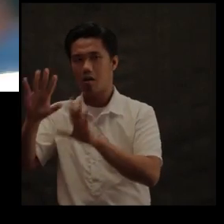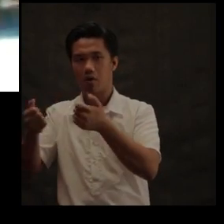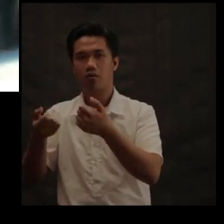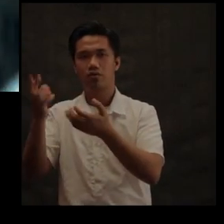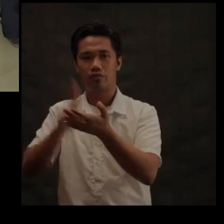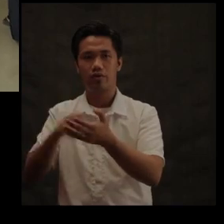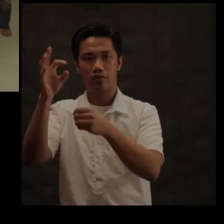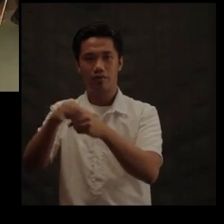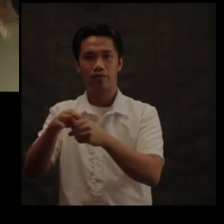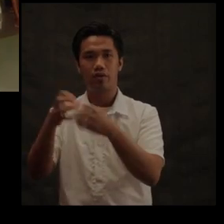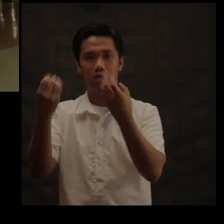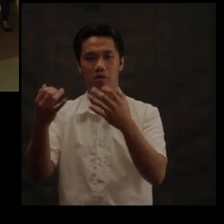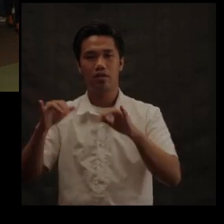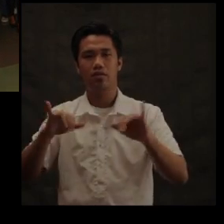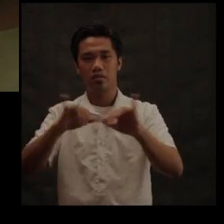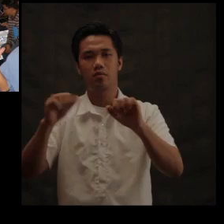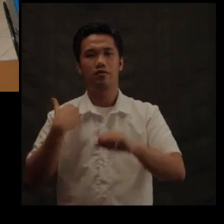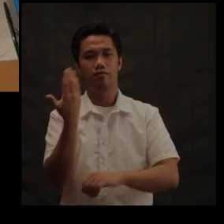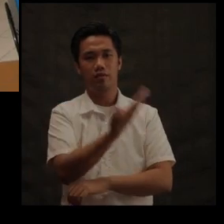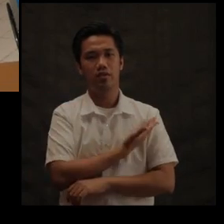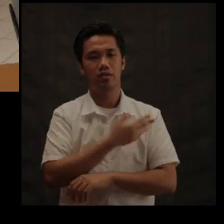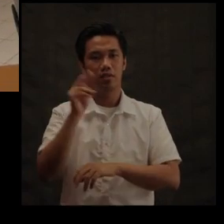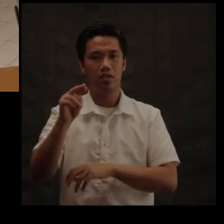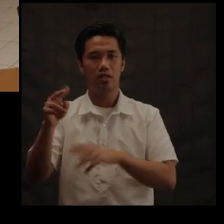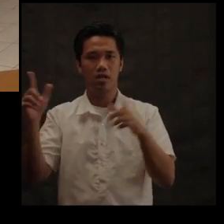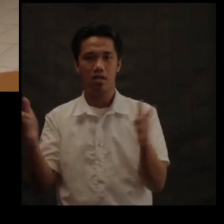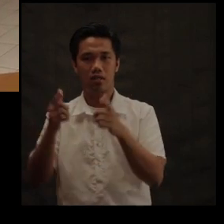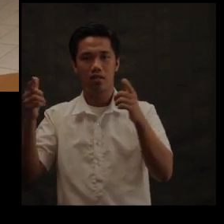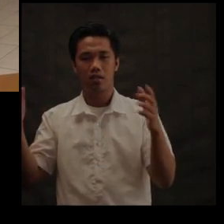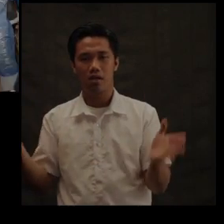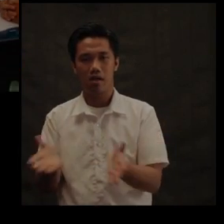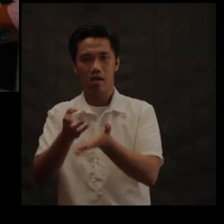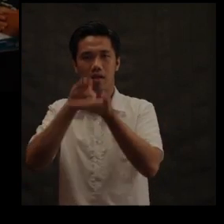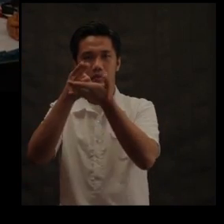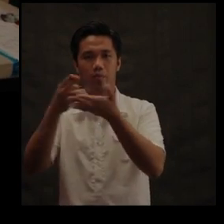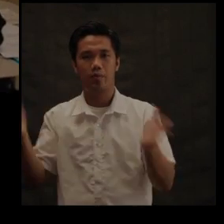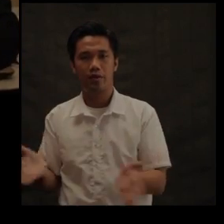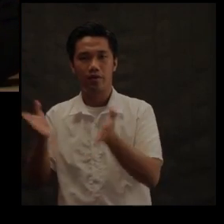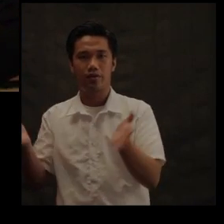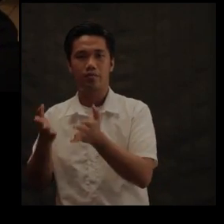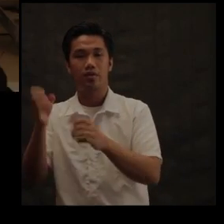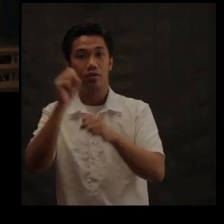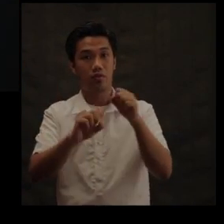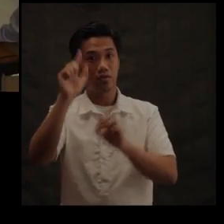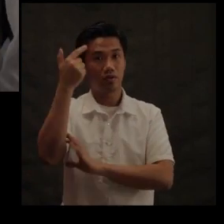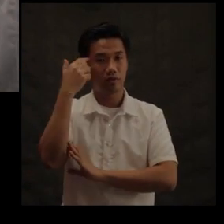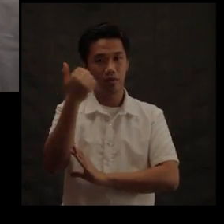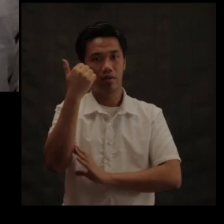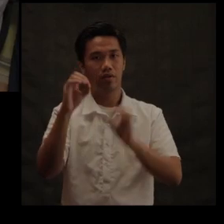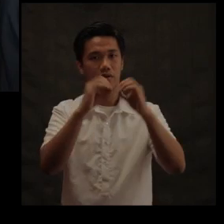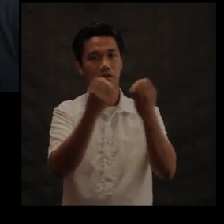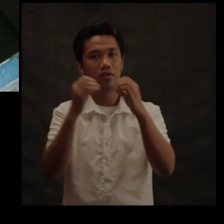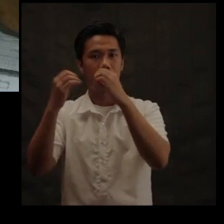vote. And just like the rest of us, PWDs need a little help and encouragement. Hence,